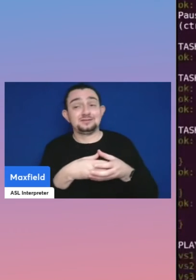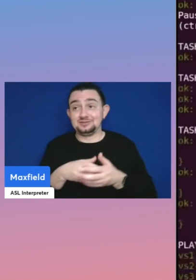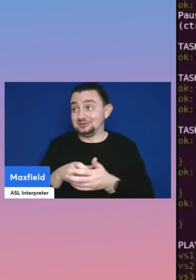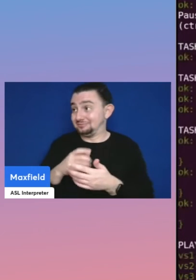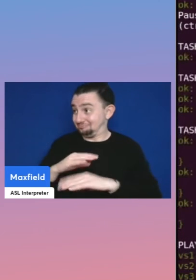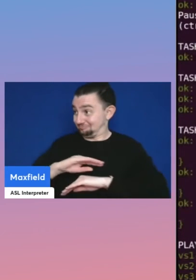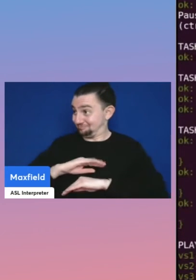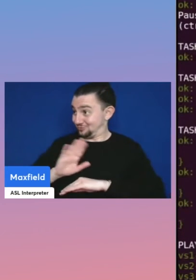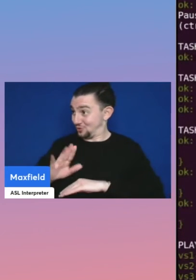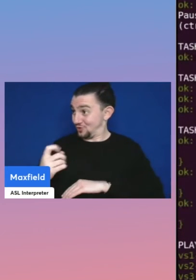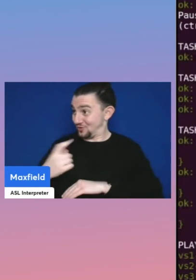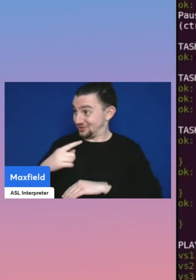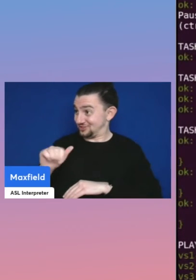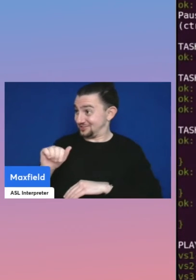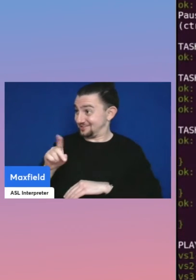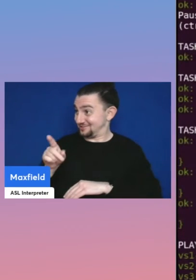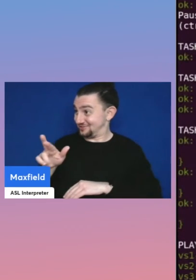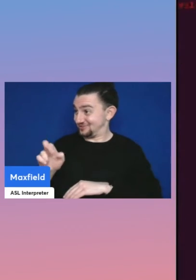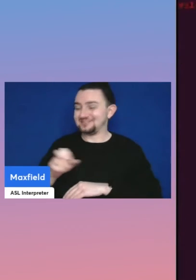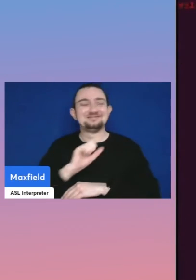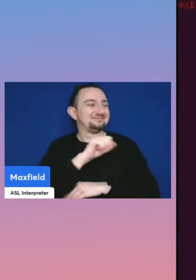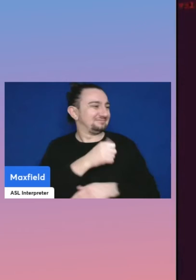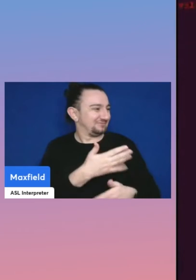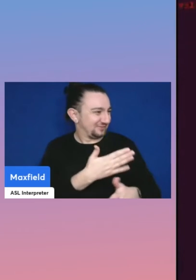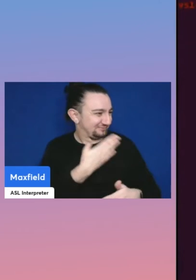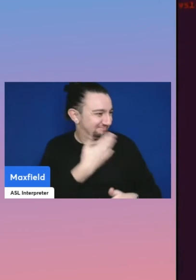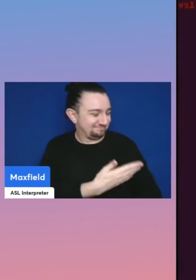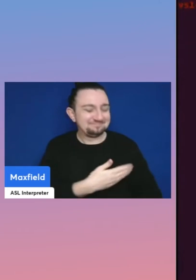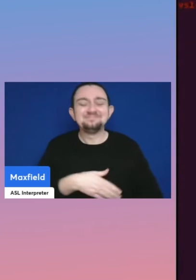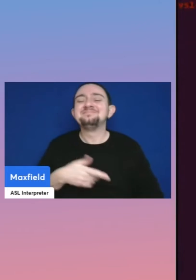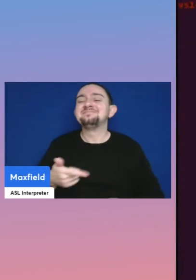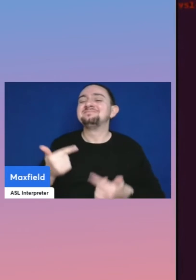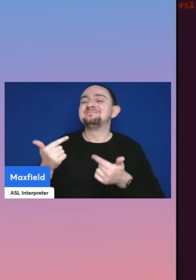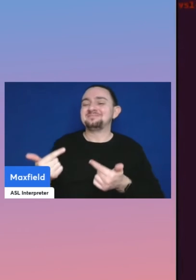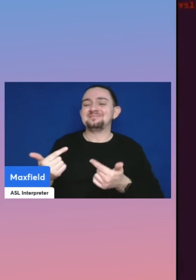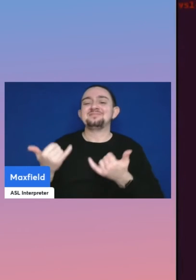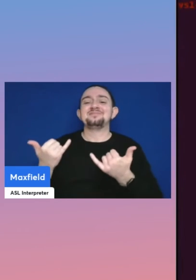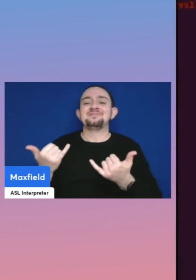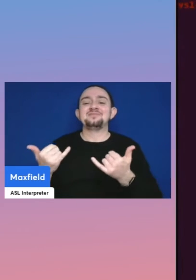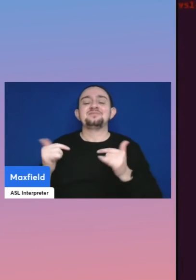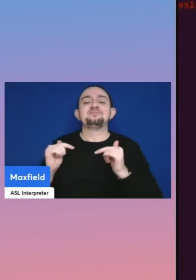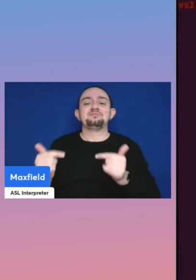out the Vault cluster and what we have done.